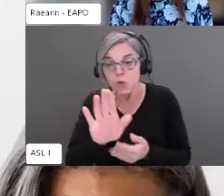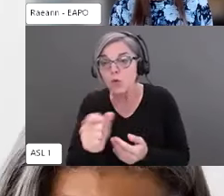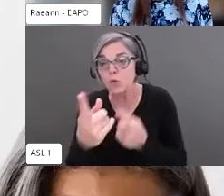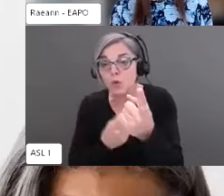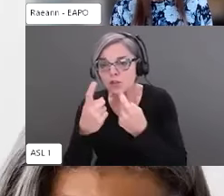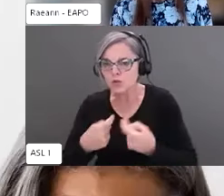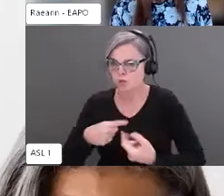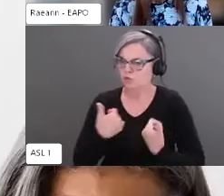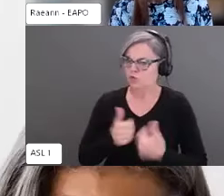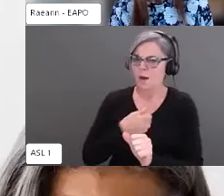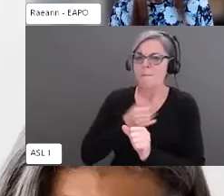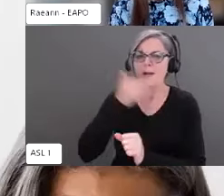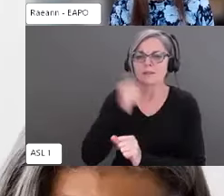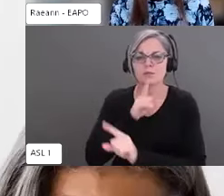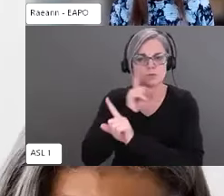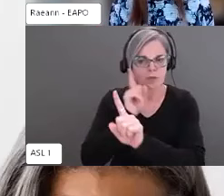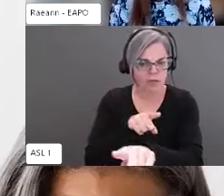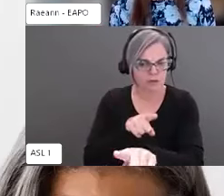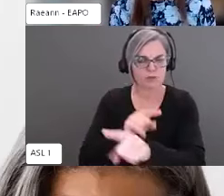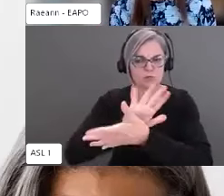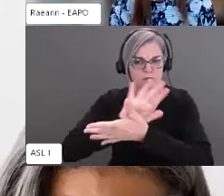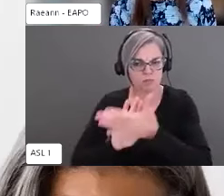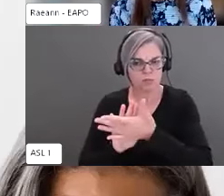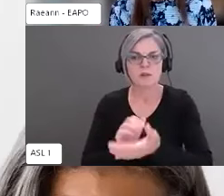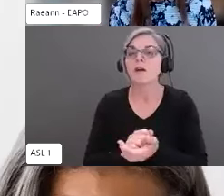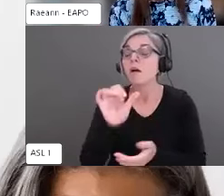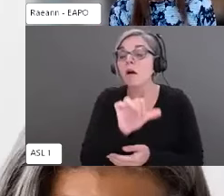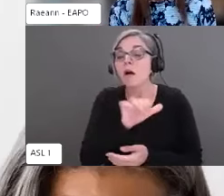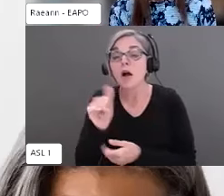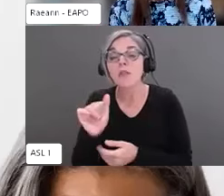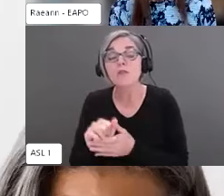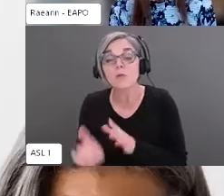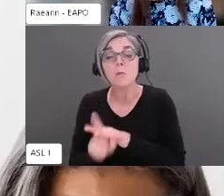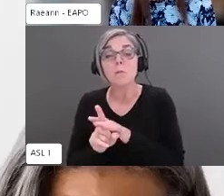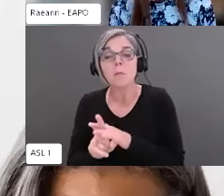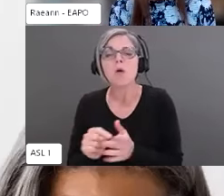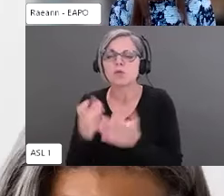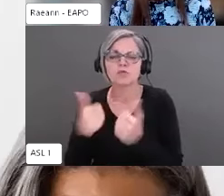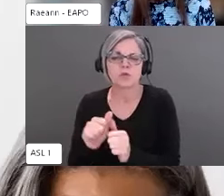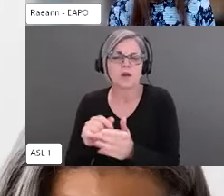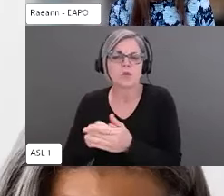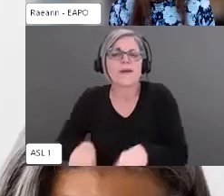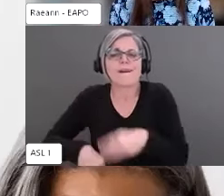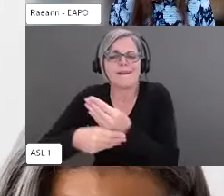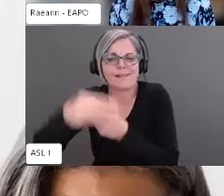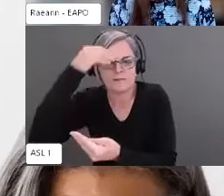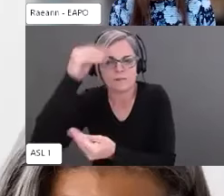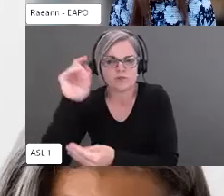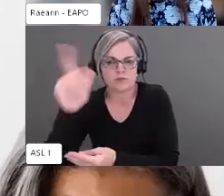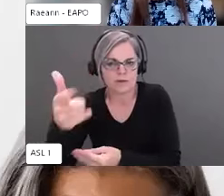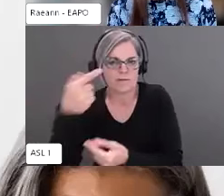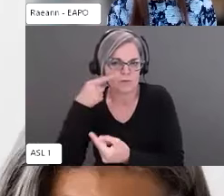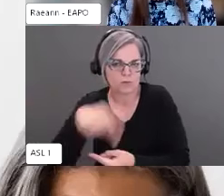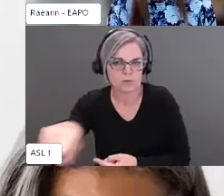Again, if we have other issues that come up, we will try to provide those after the session. For those who are joining us for the first